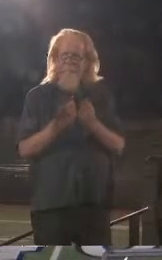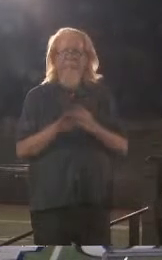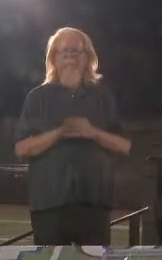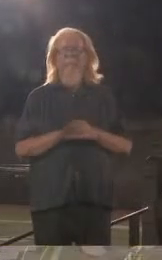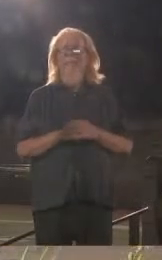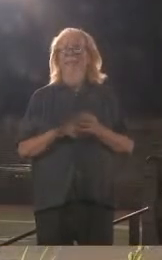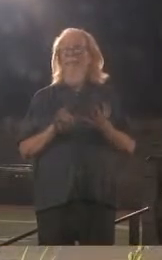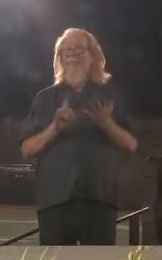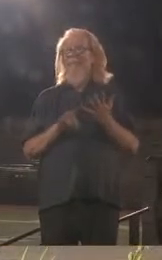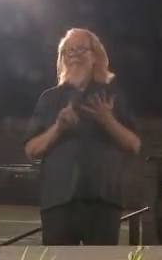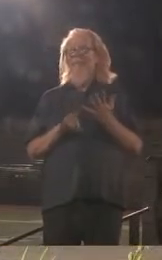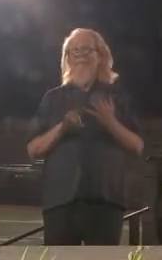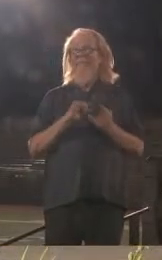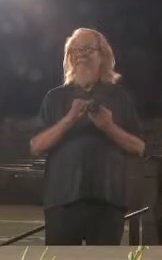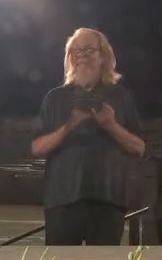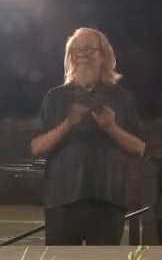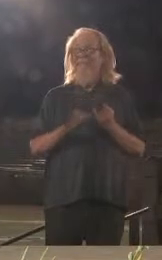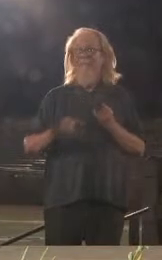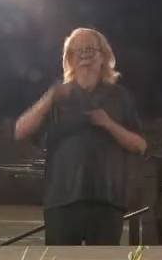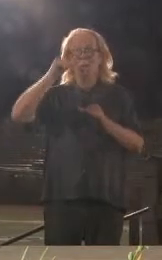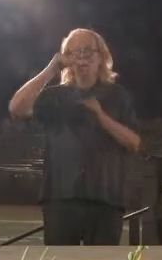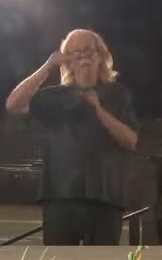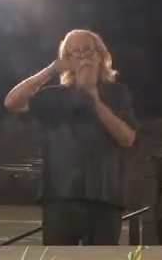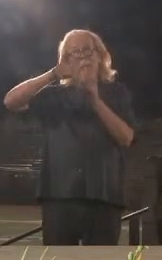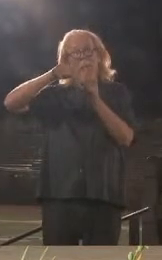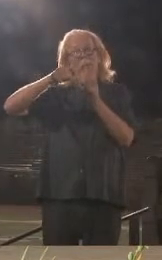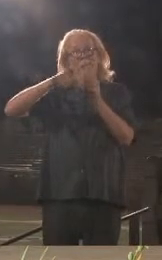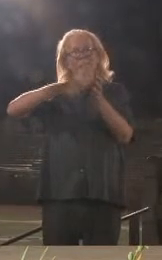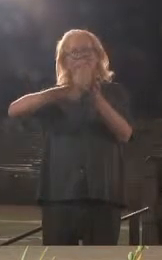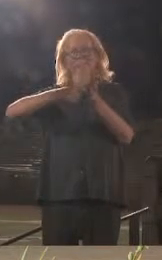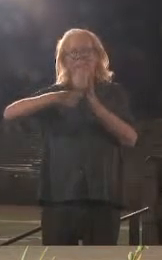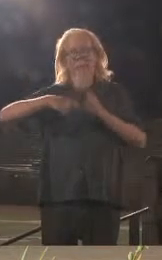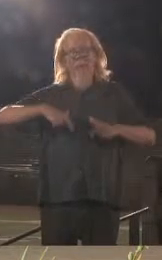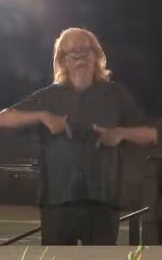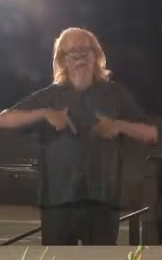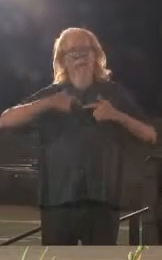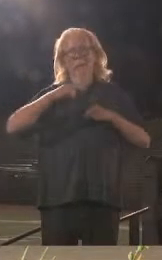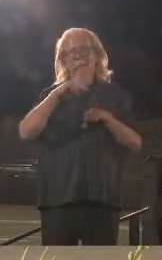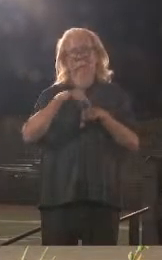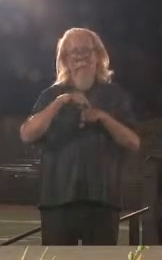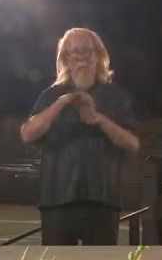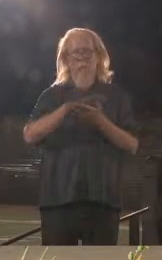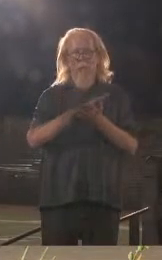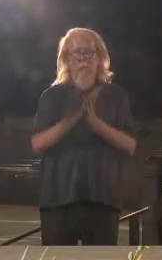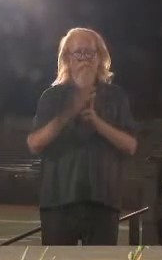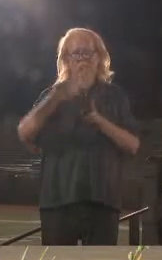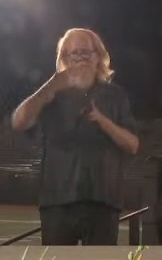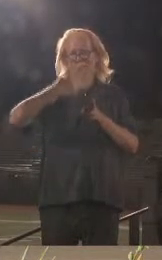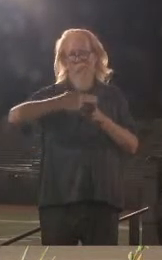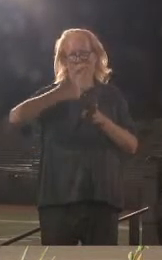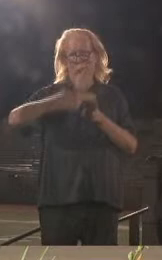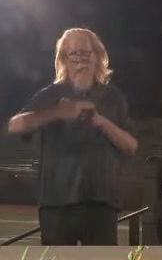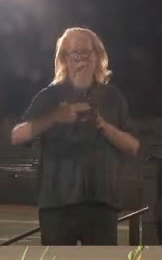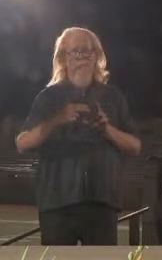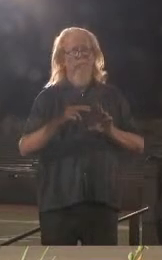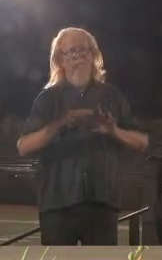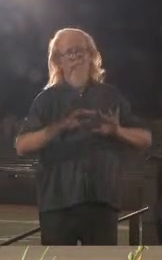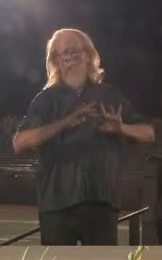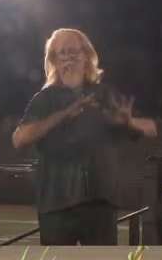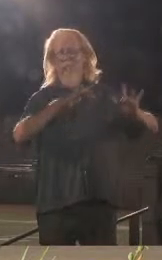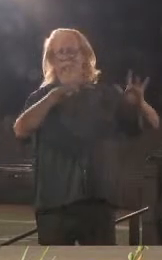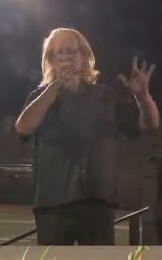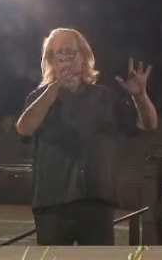Finally, remember, it takes a lifetime to build a reputation and a second to destroy